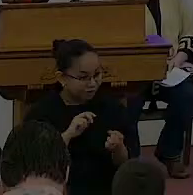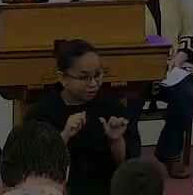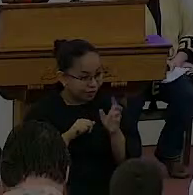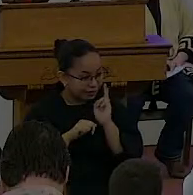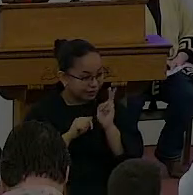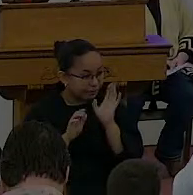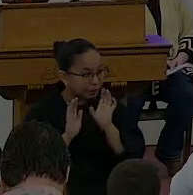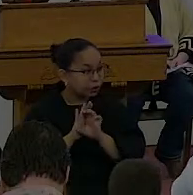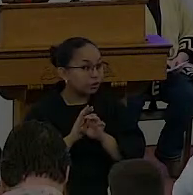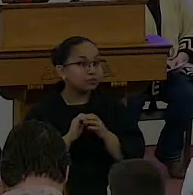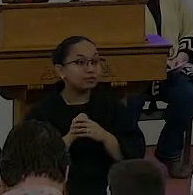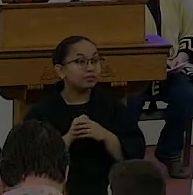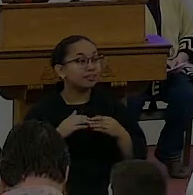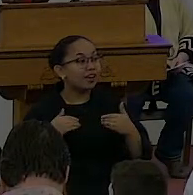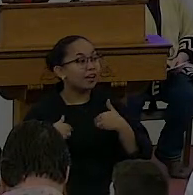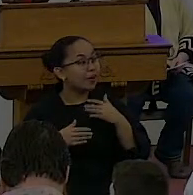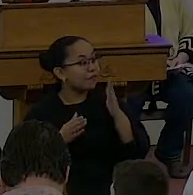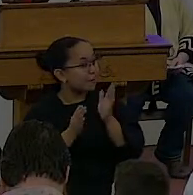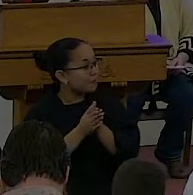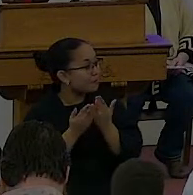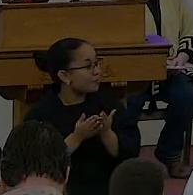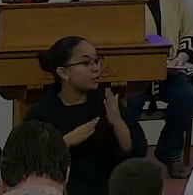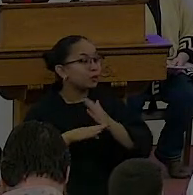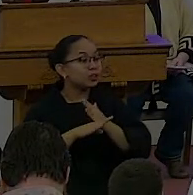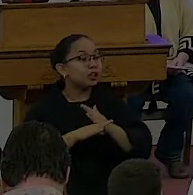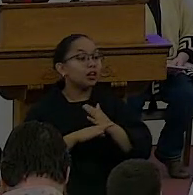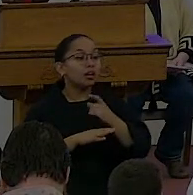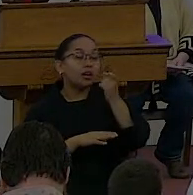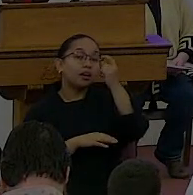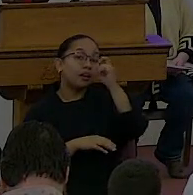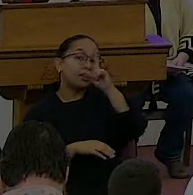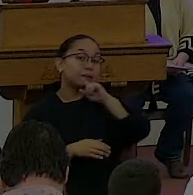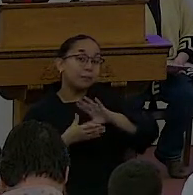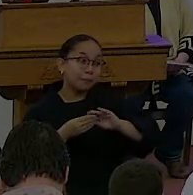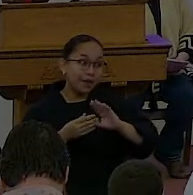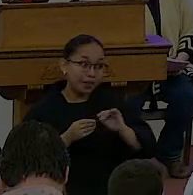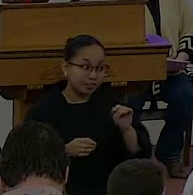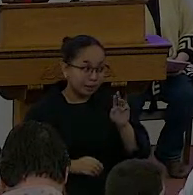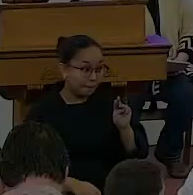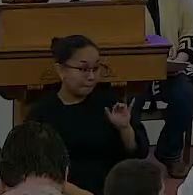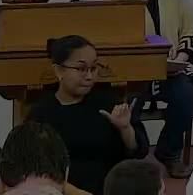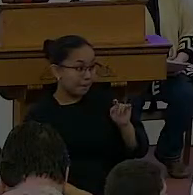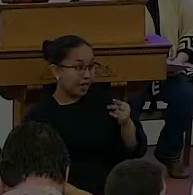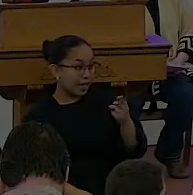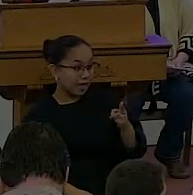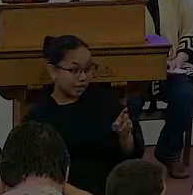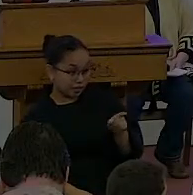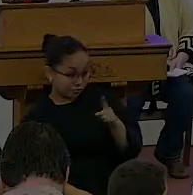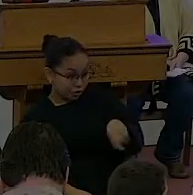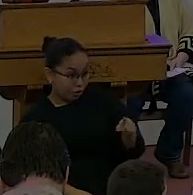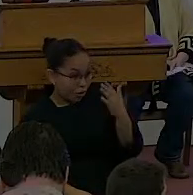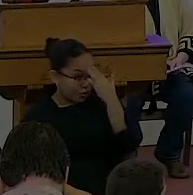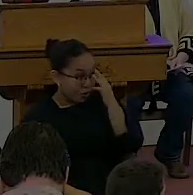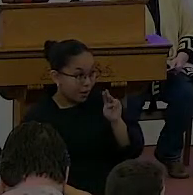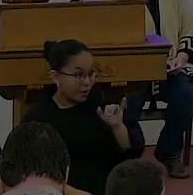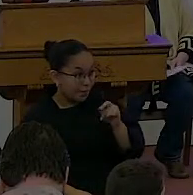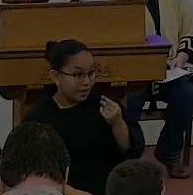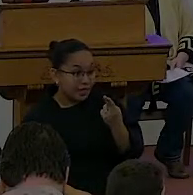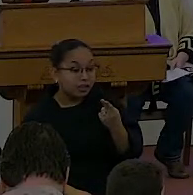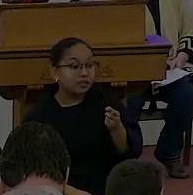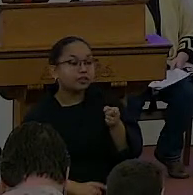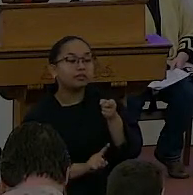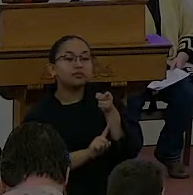I have a book to share with you today. This book is a myth. Do you know what a myth is? No. A myth is a